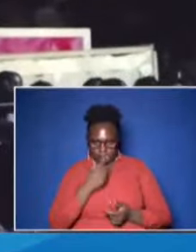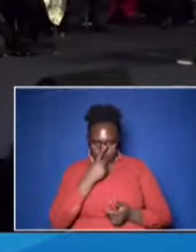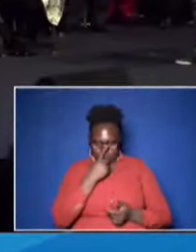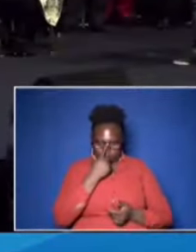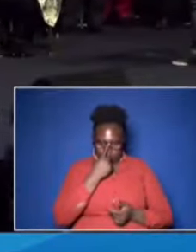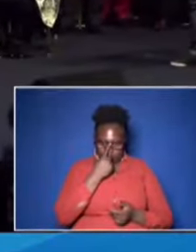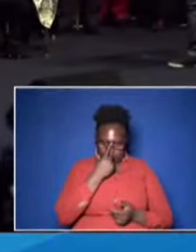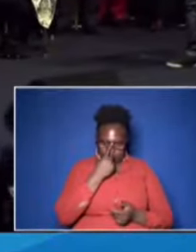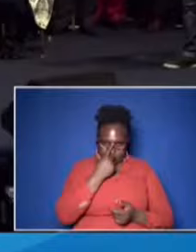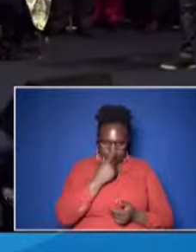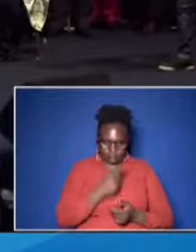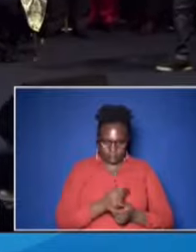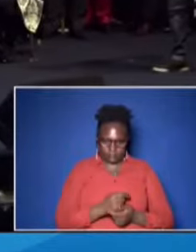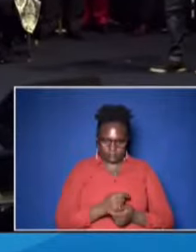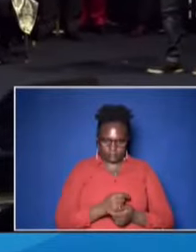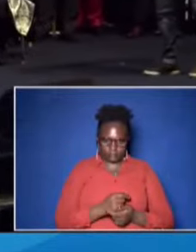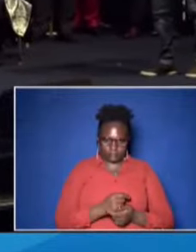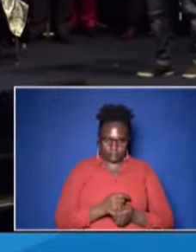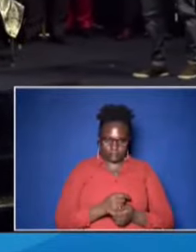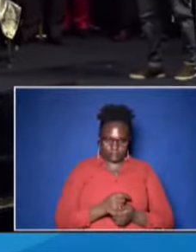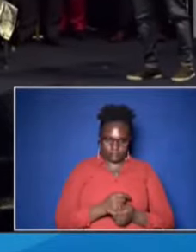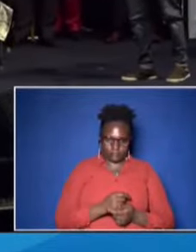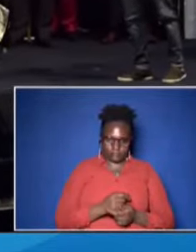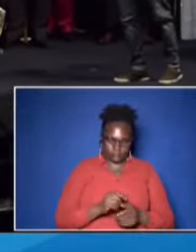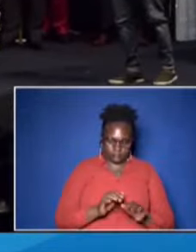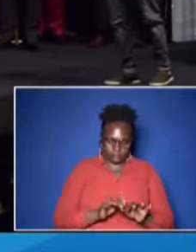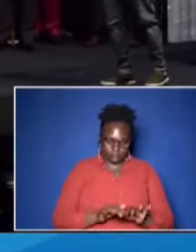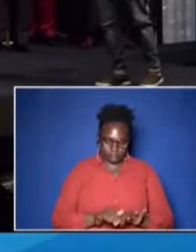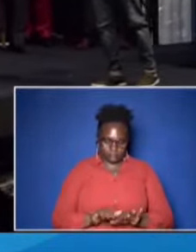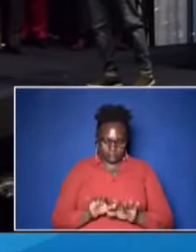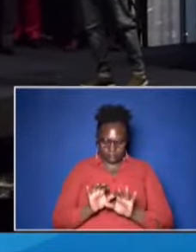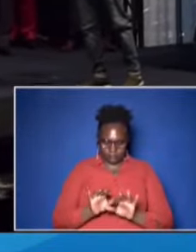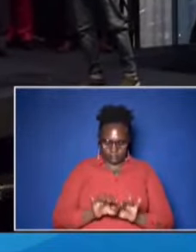Lord I want to hear you play the piano y